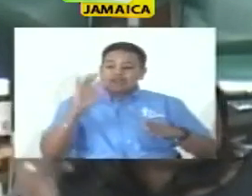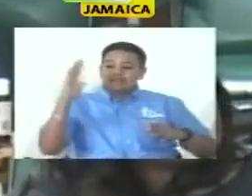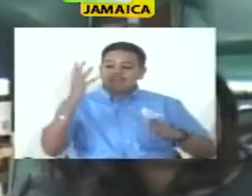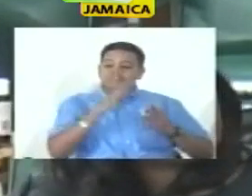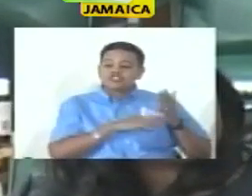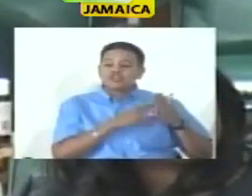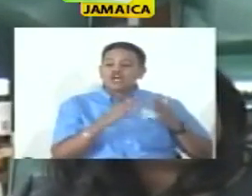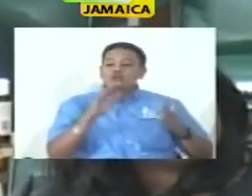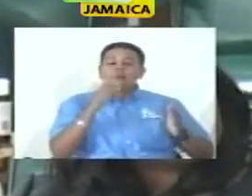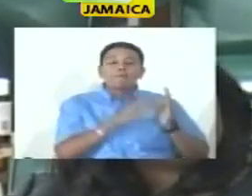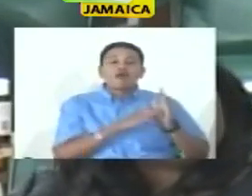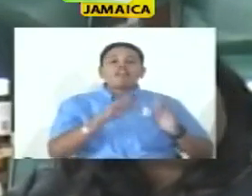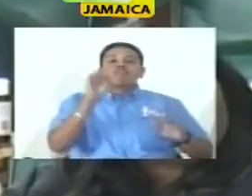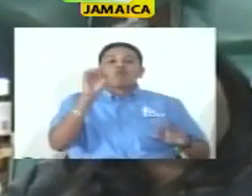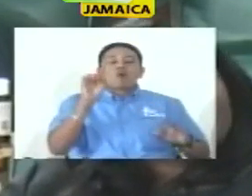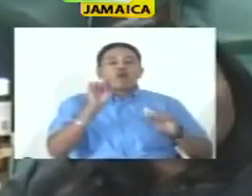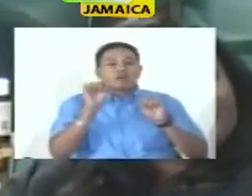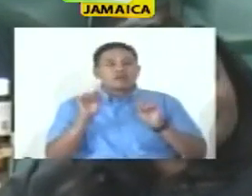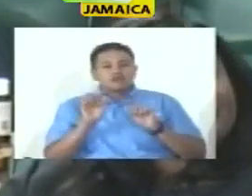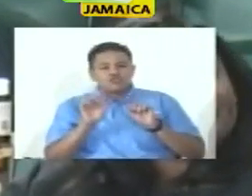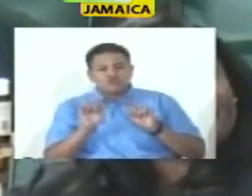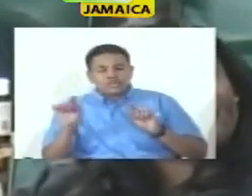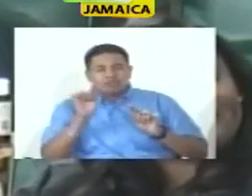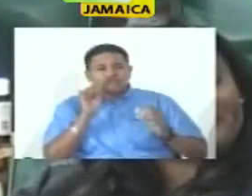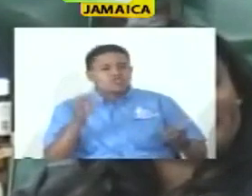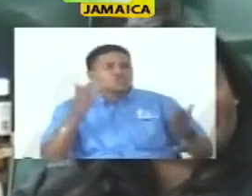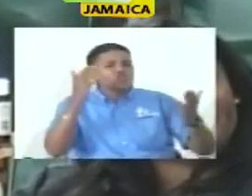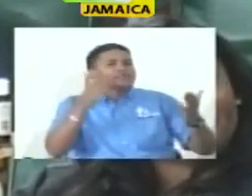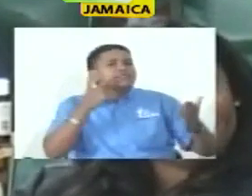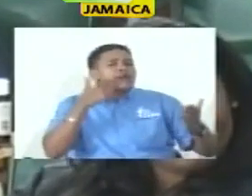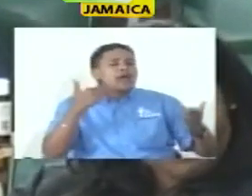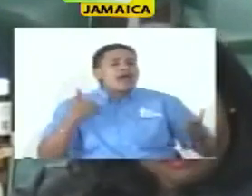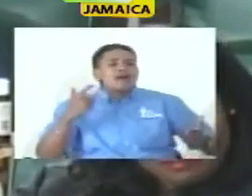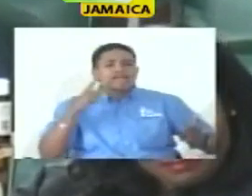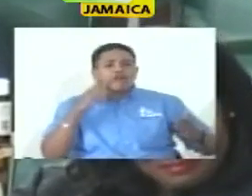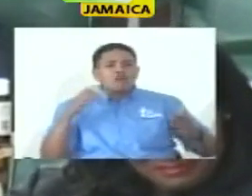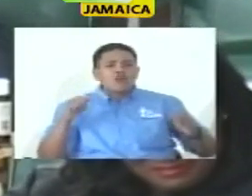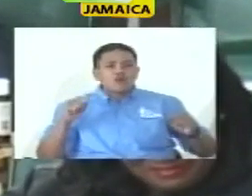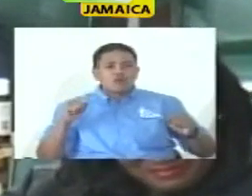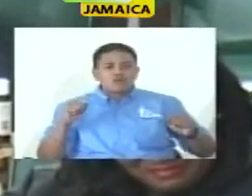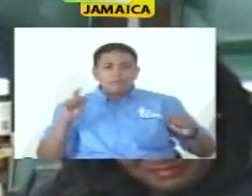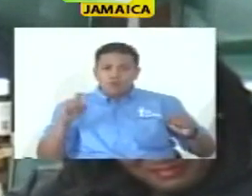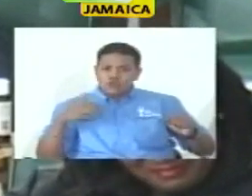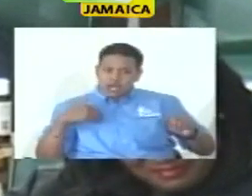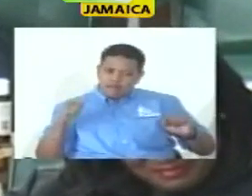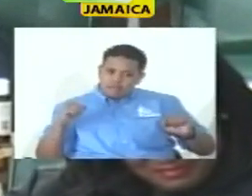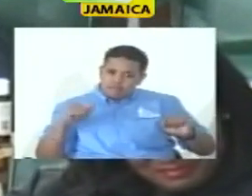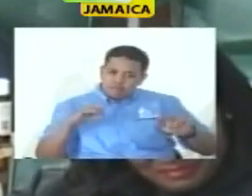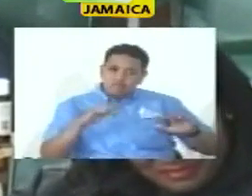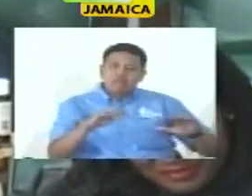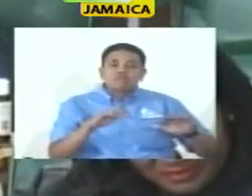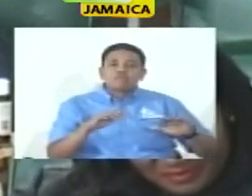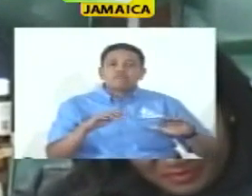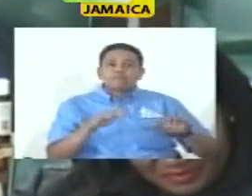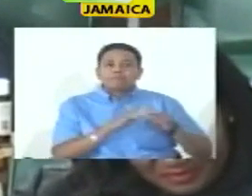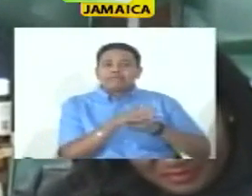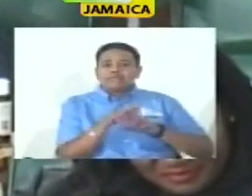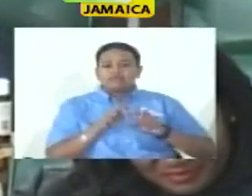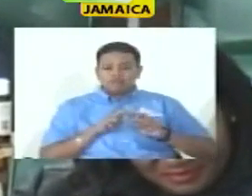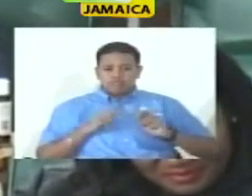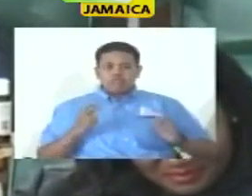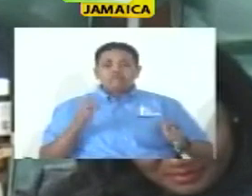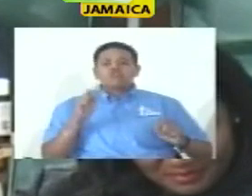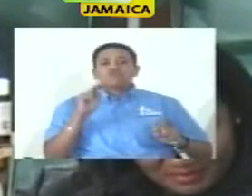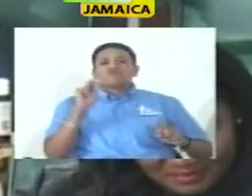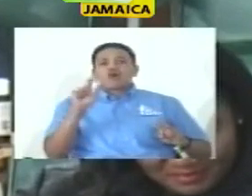paragraph 1.3, there was a suggestion to have a quorum for the tribunal sitting. And this